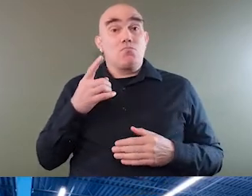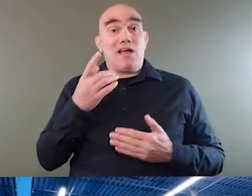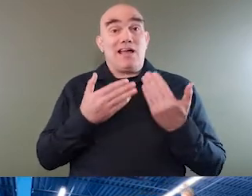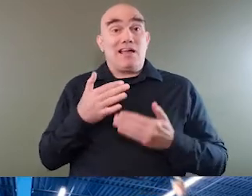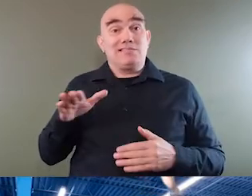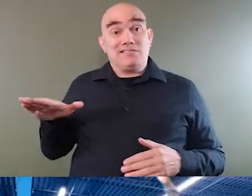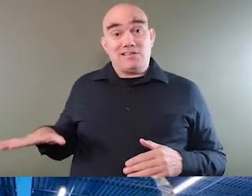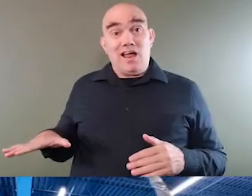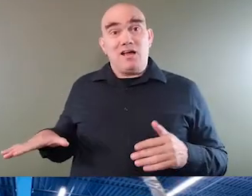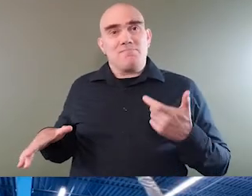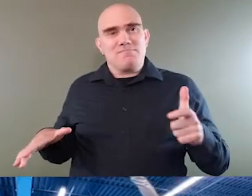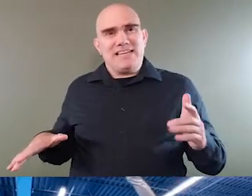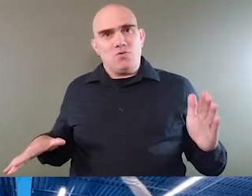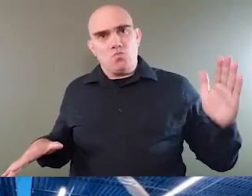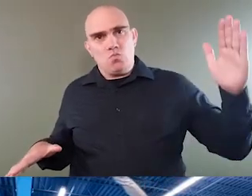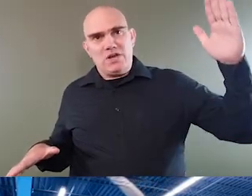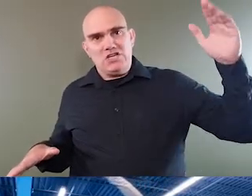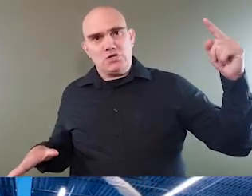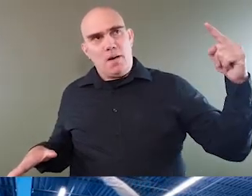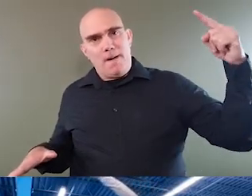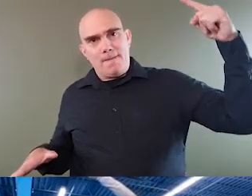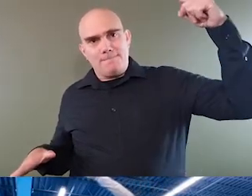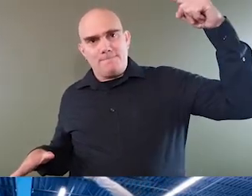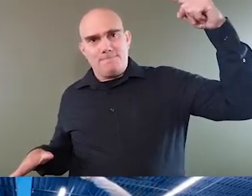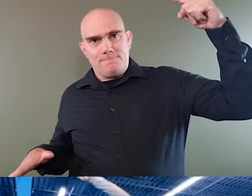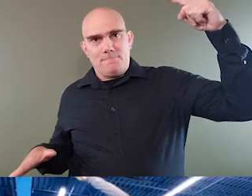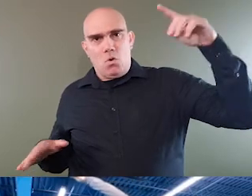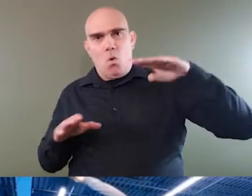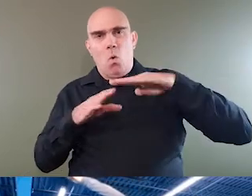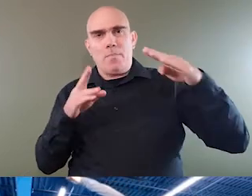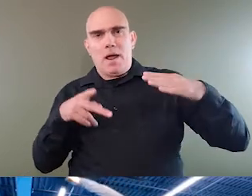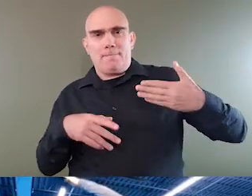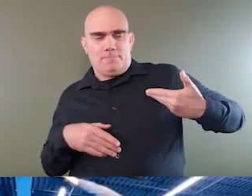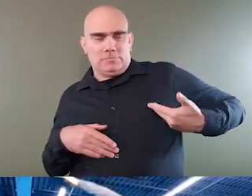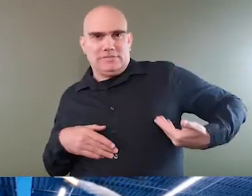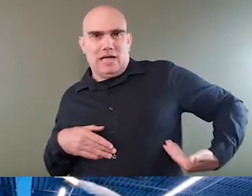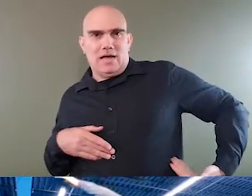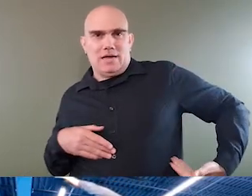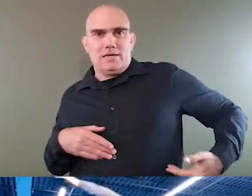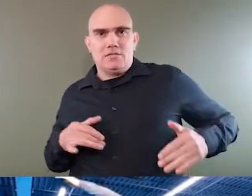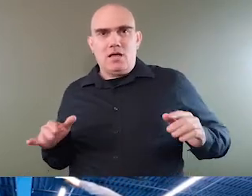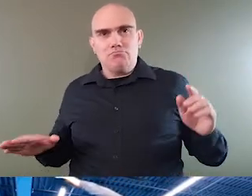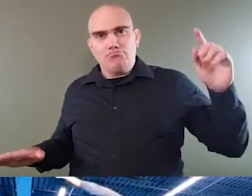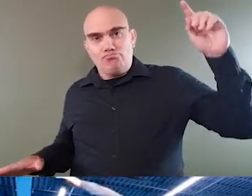up and over, opening up through your side body.